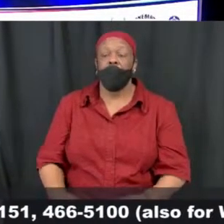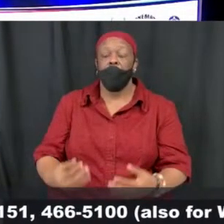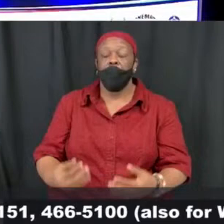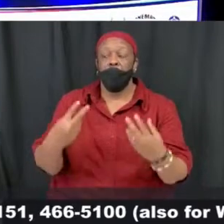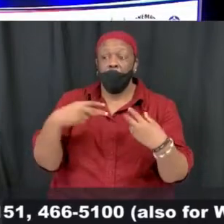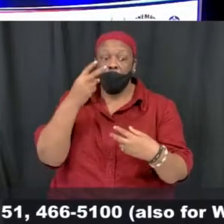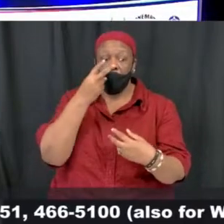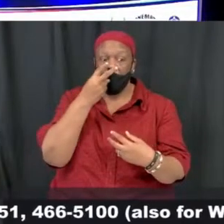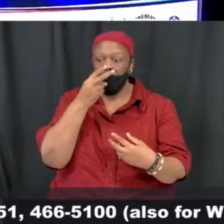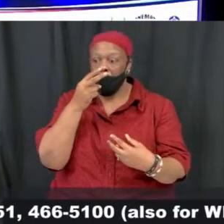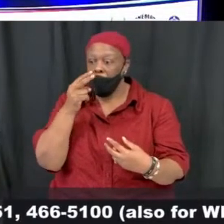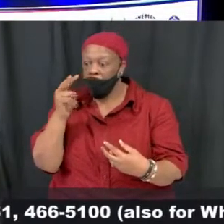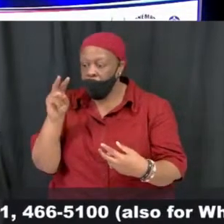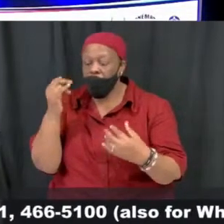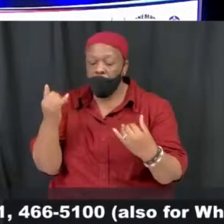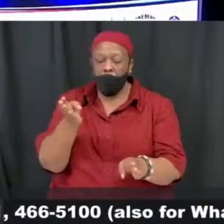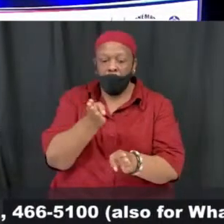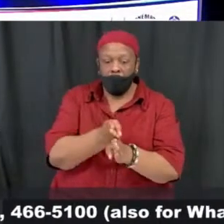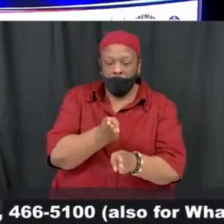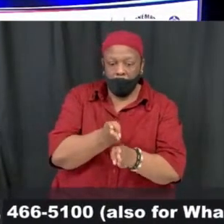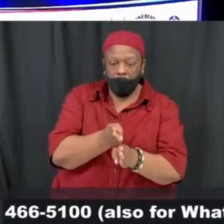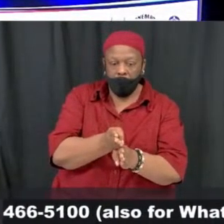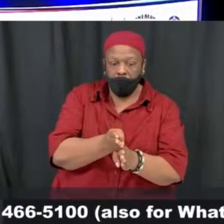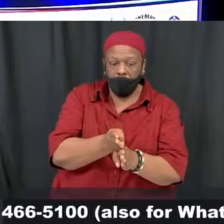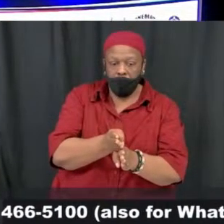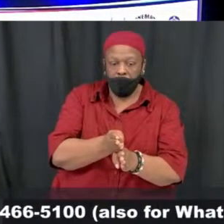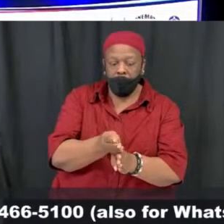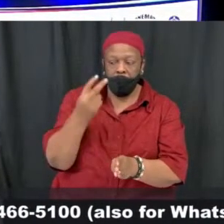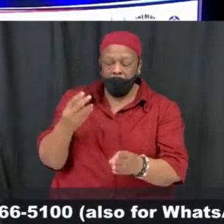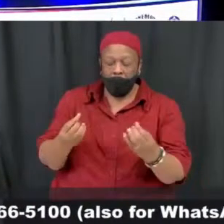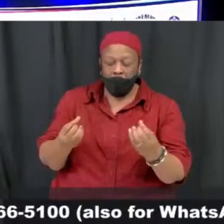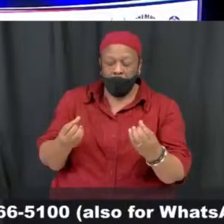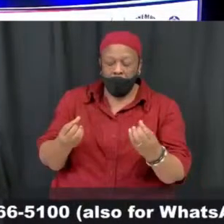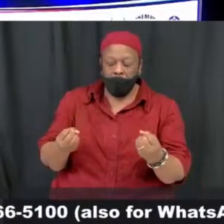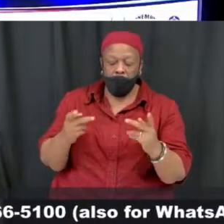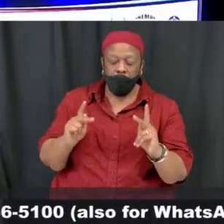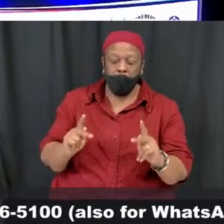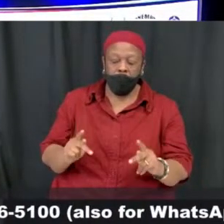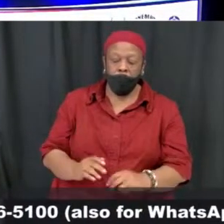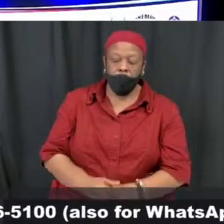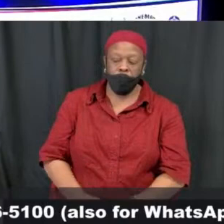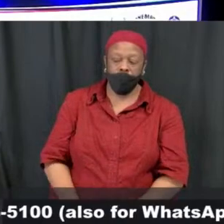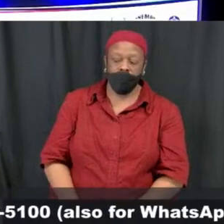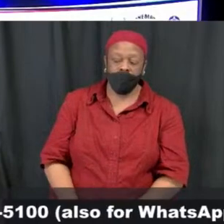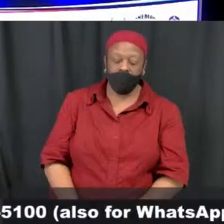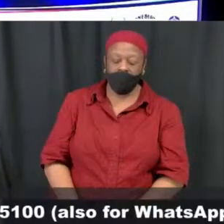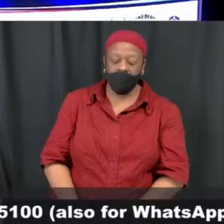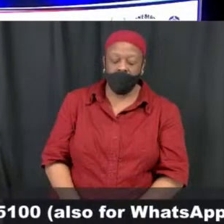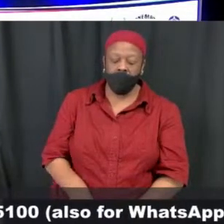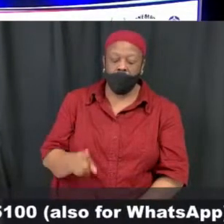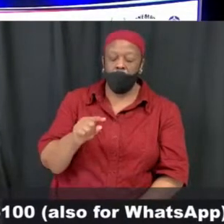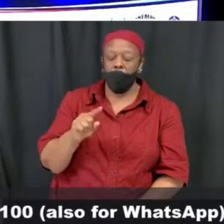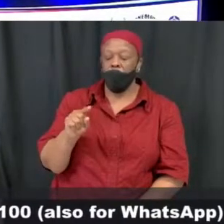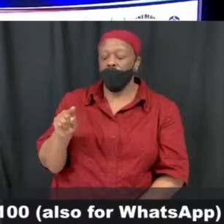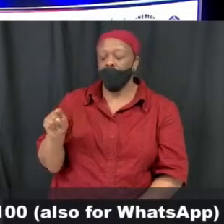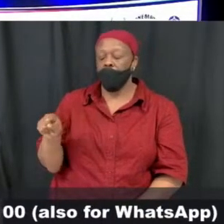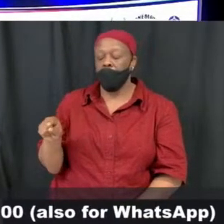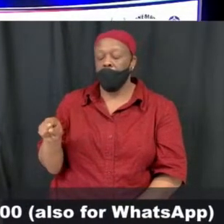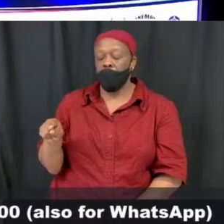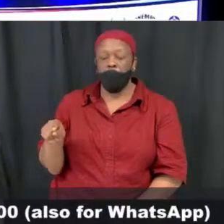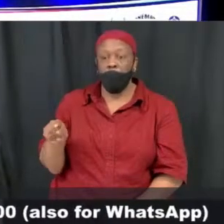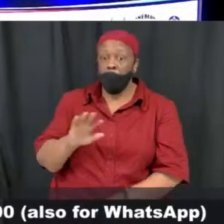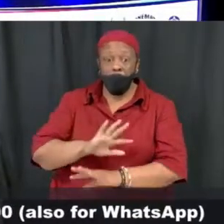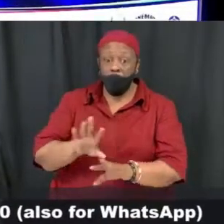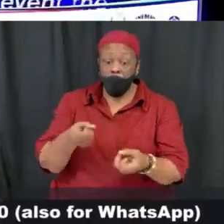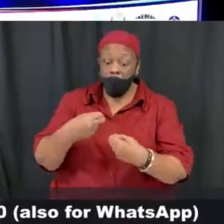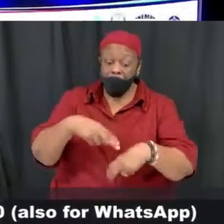current restriction on the number of passengers these vehicles can carry was to reduce the risk of transmission of the virus and to